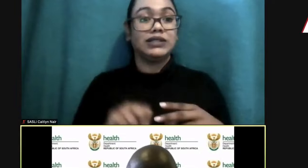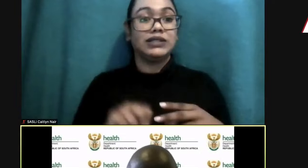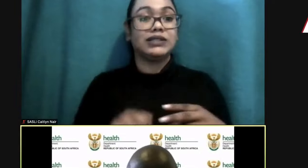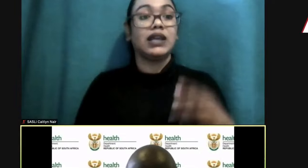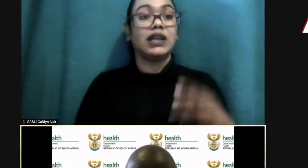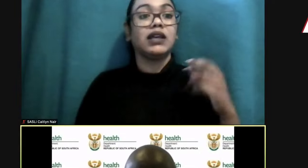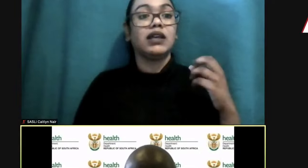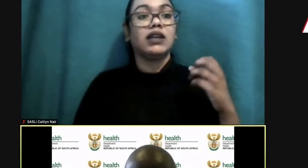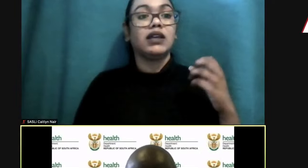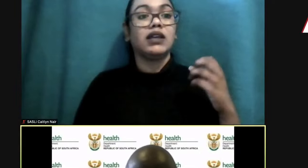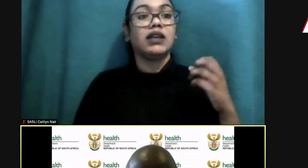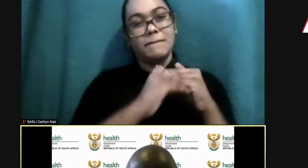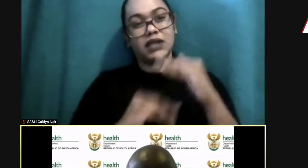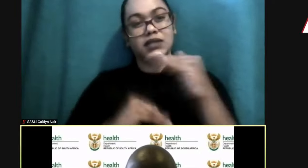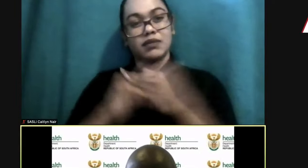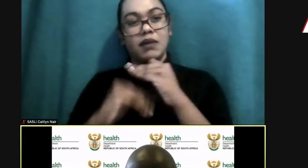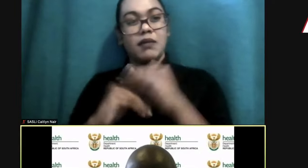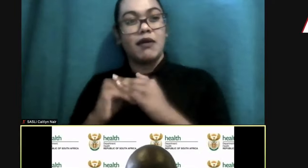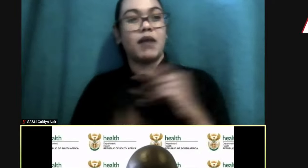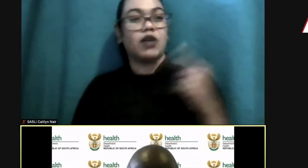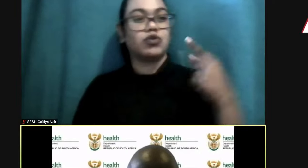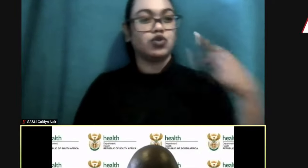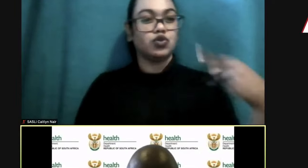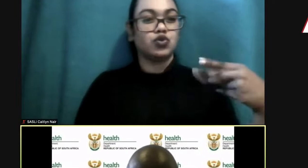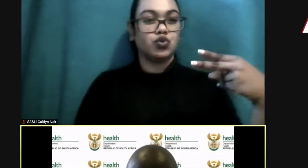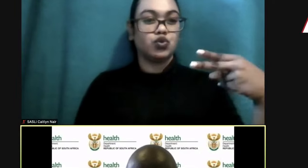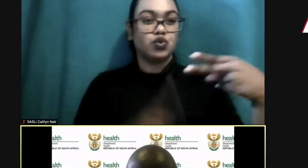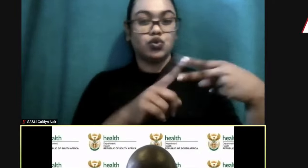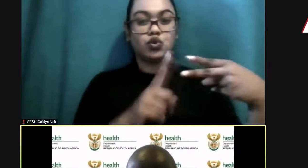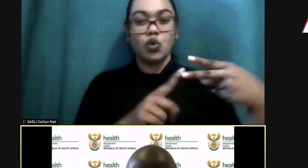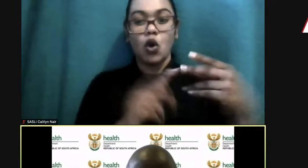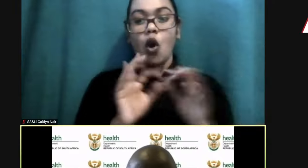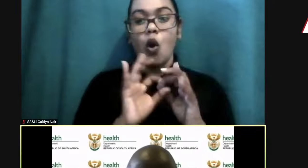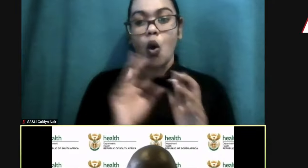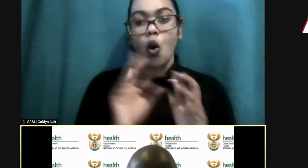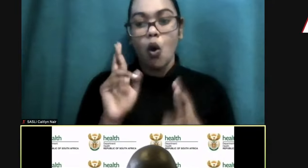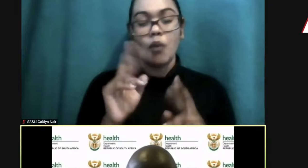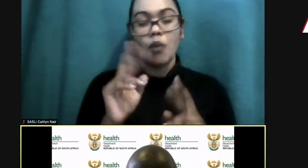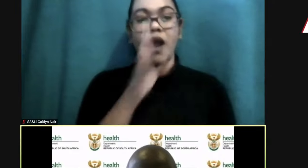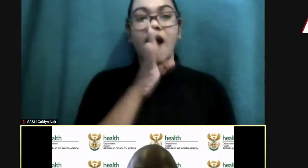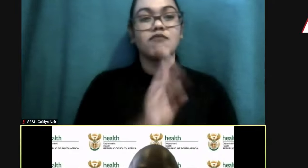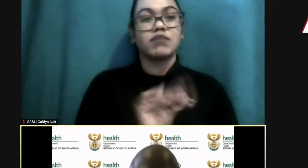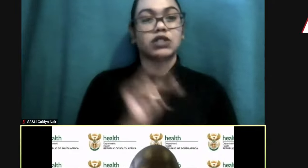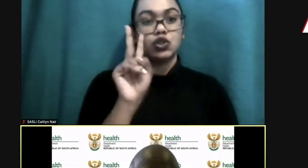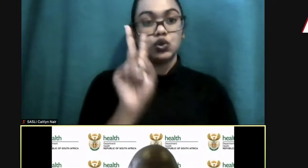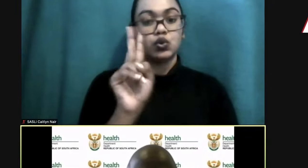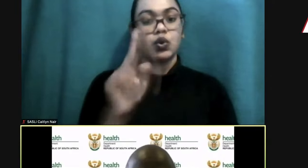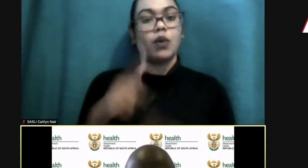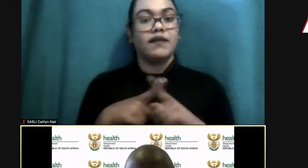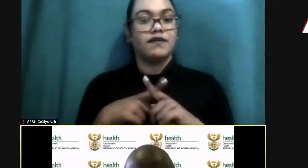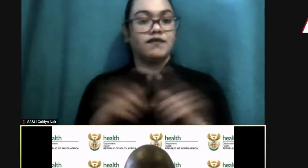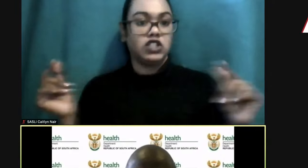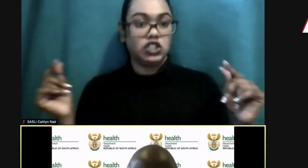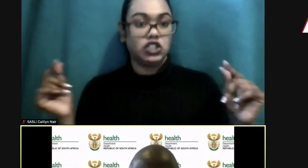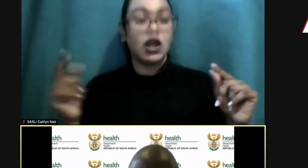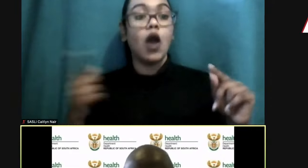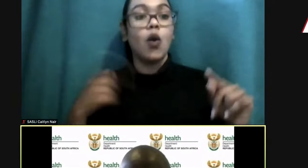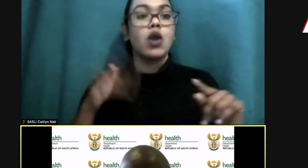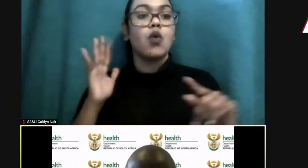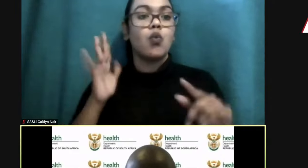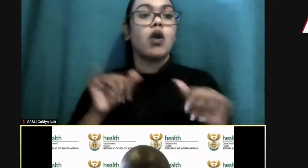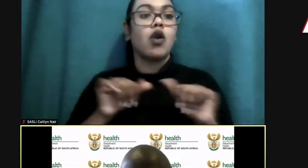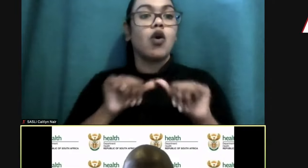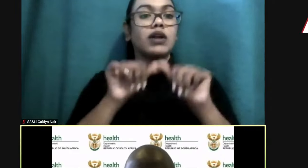questions in order to make sure that by 12:30, 2:30, we are done, but we'll continue to take more questions through